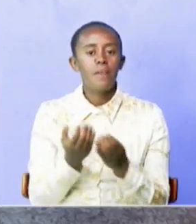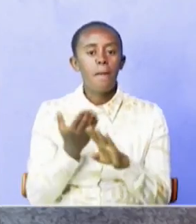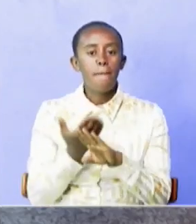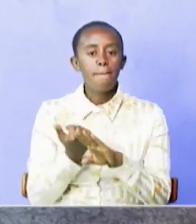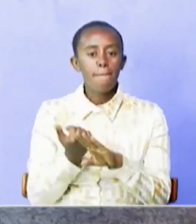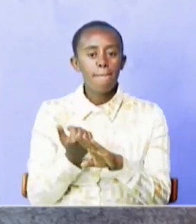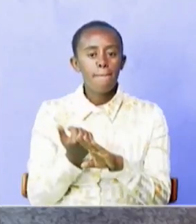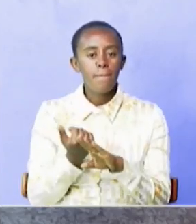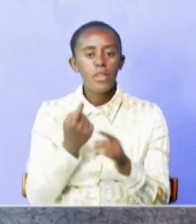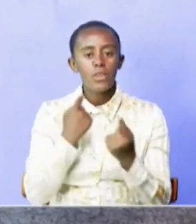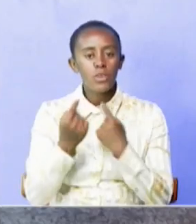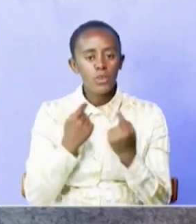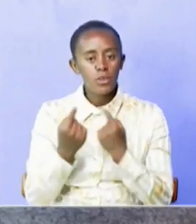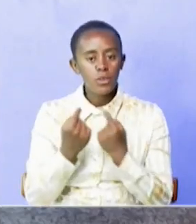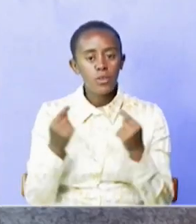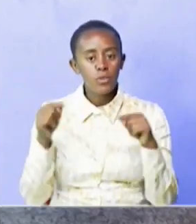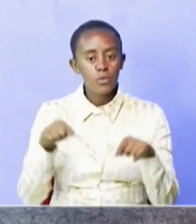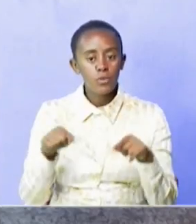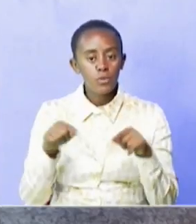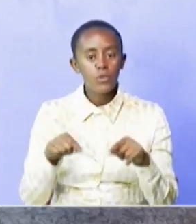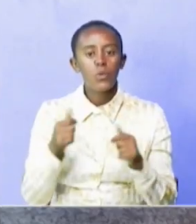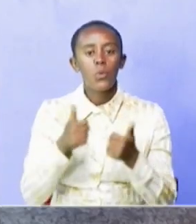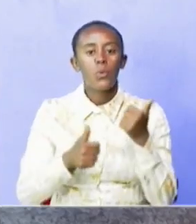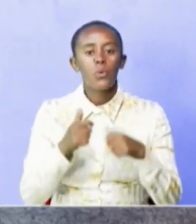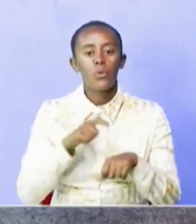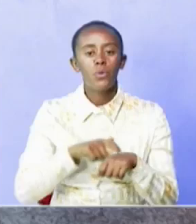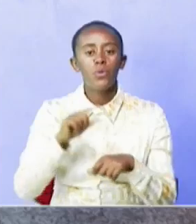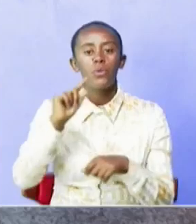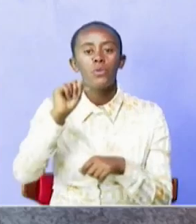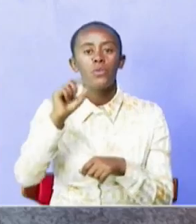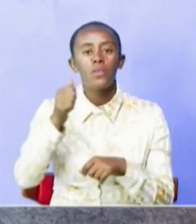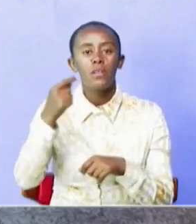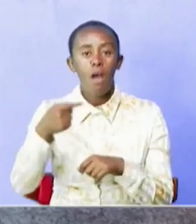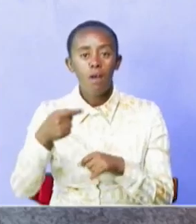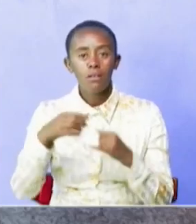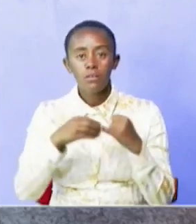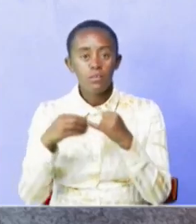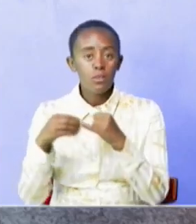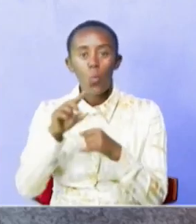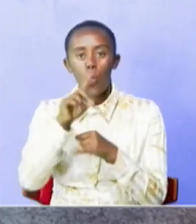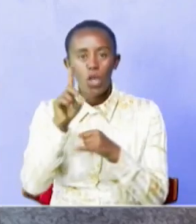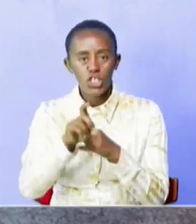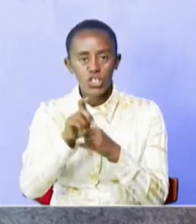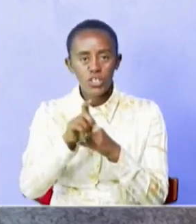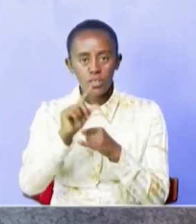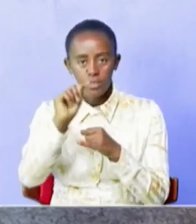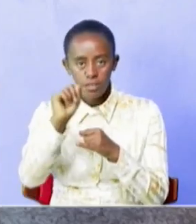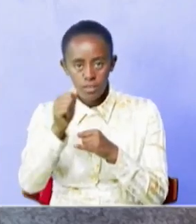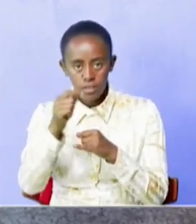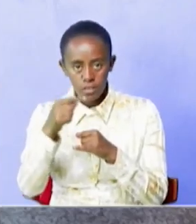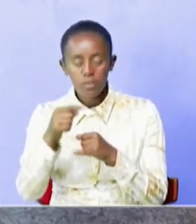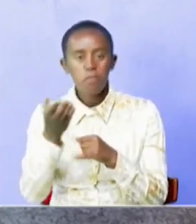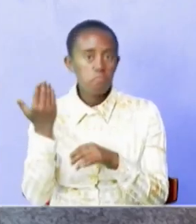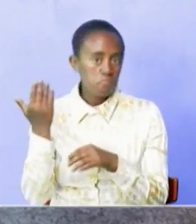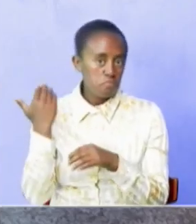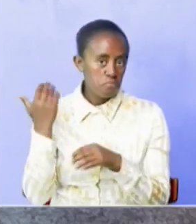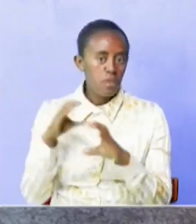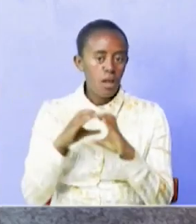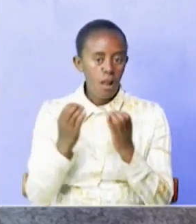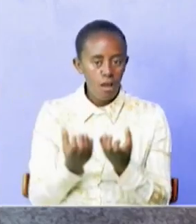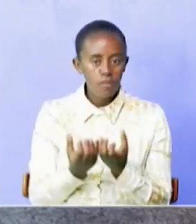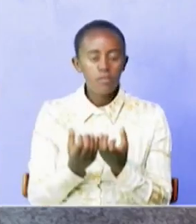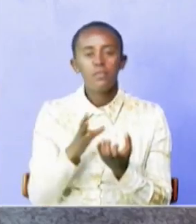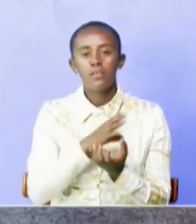we talk about today's topic, which is tag questions, let us go to the earlier class and